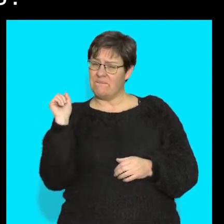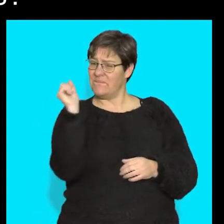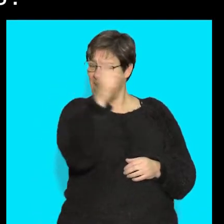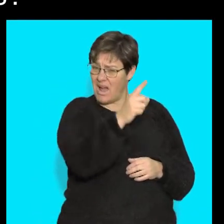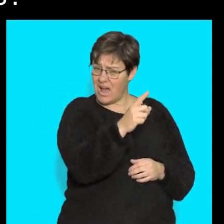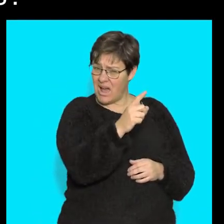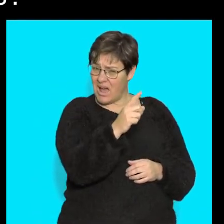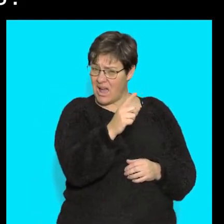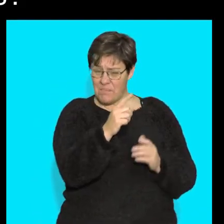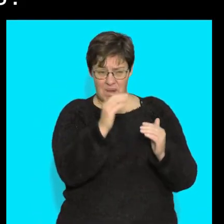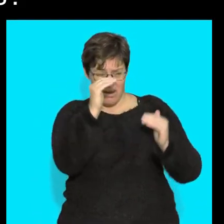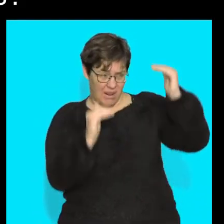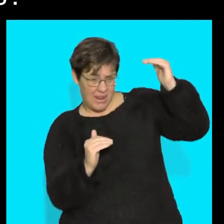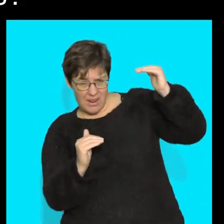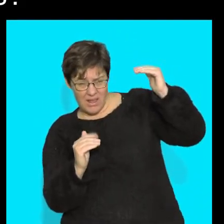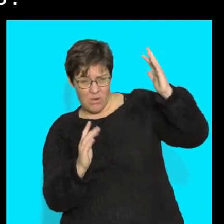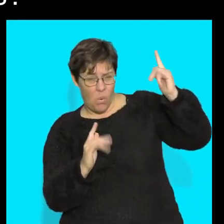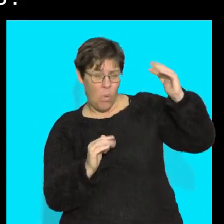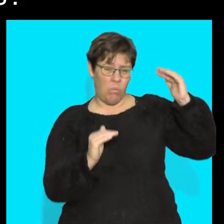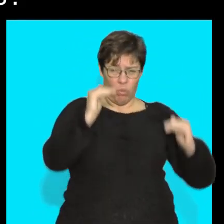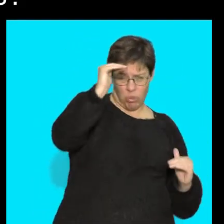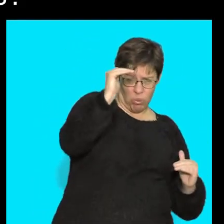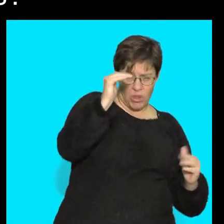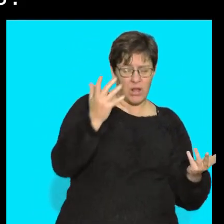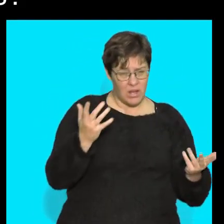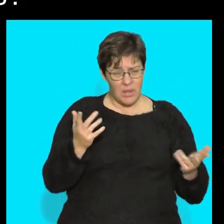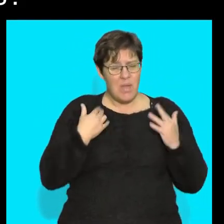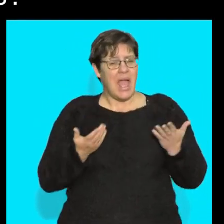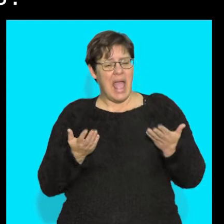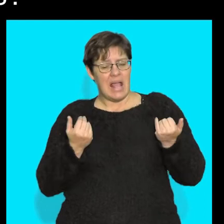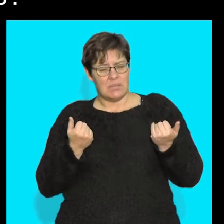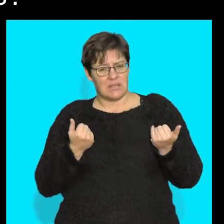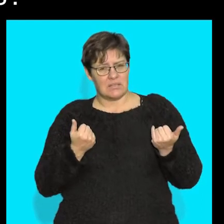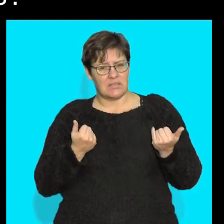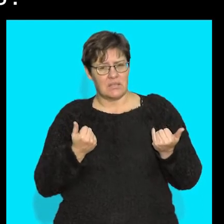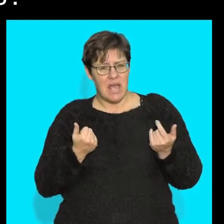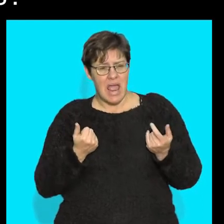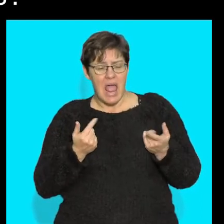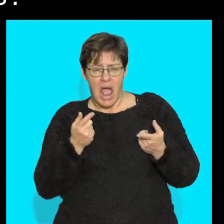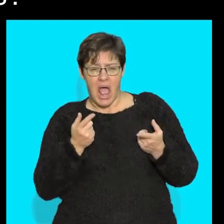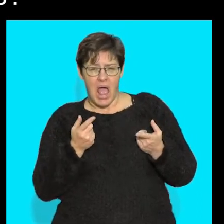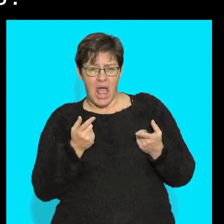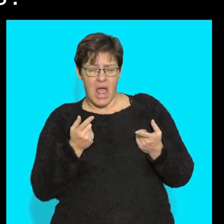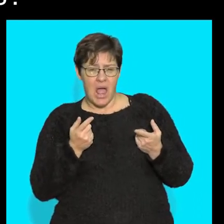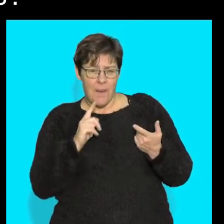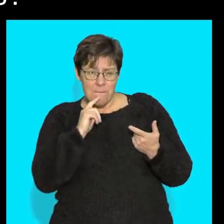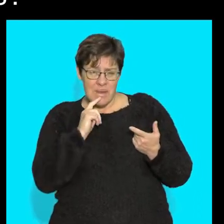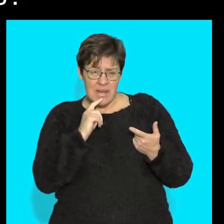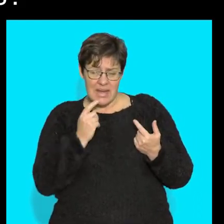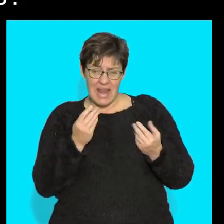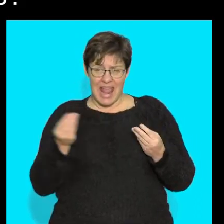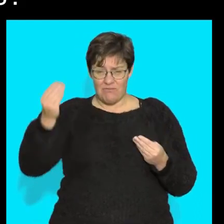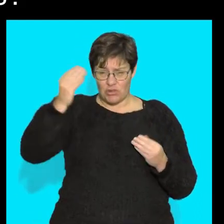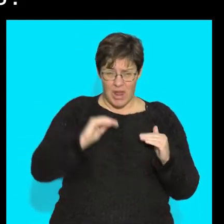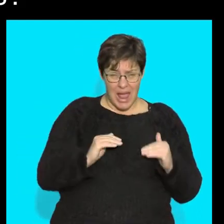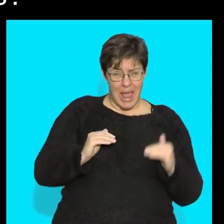from the inflation? And what is the expected movement of the inflation? Is it expected to go